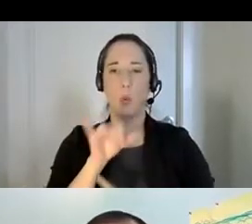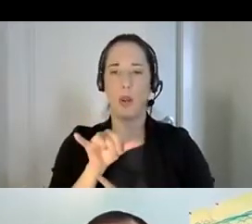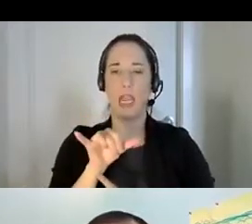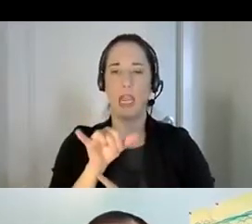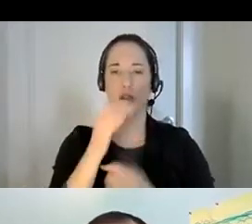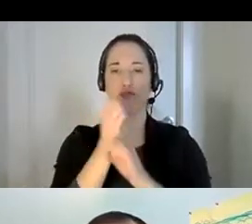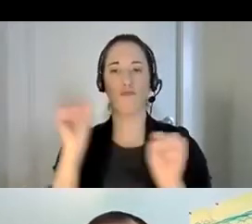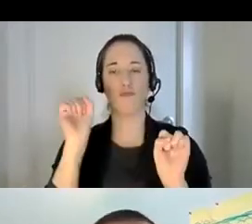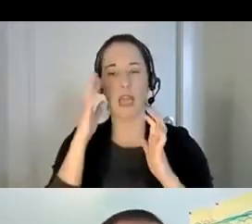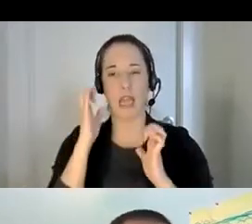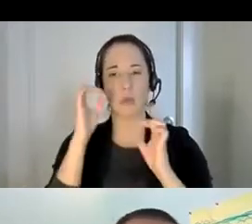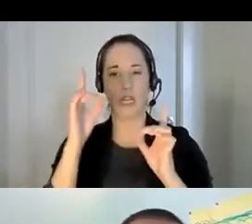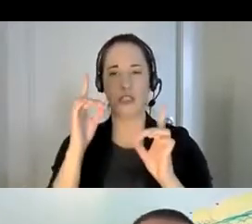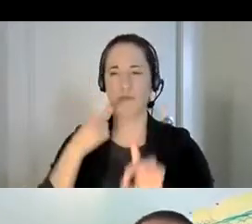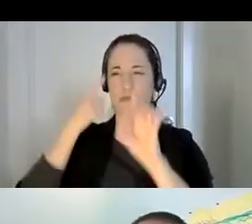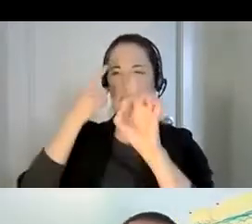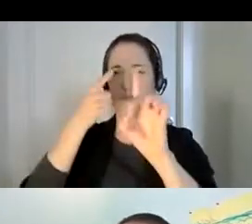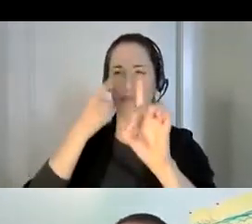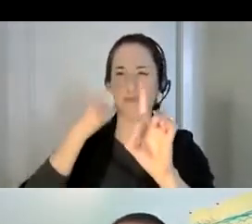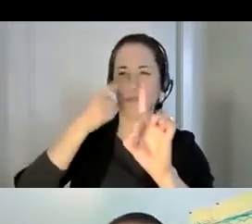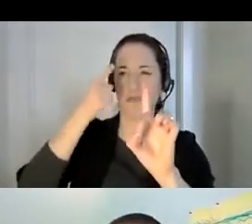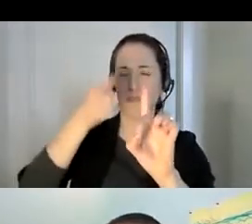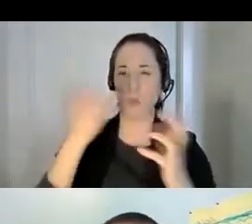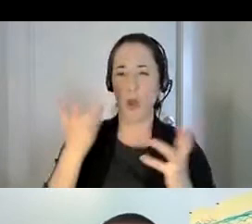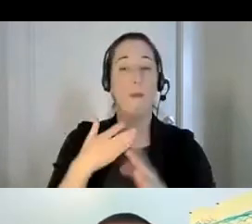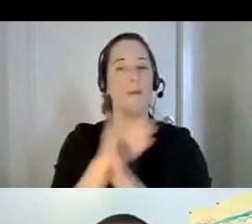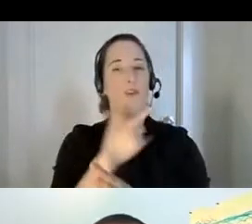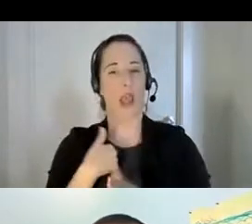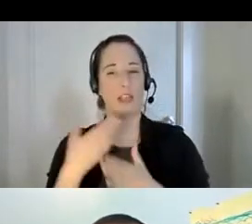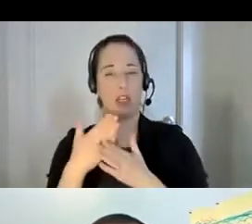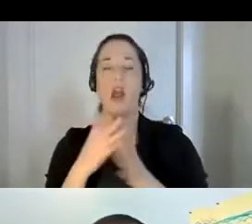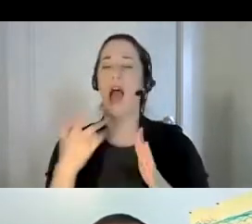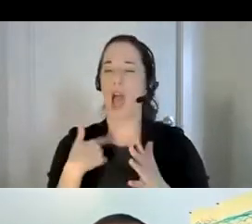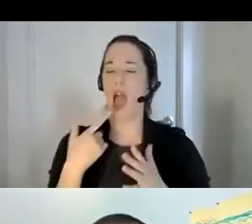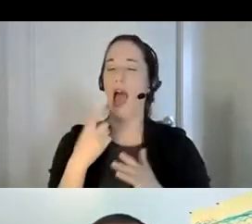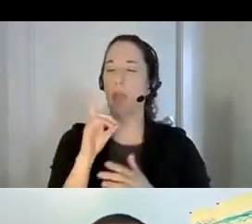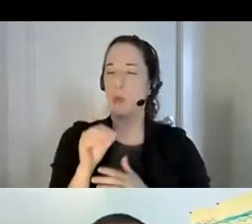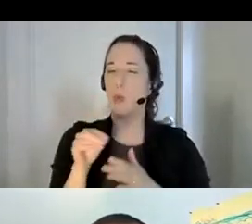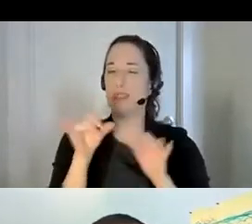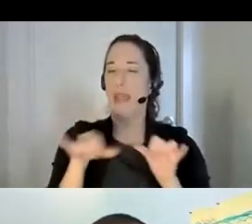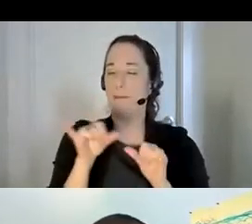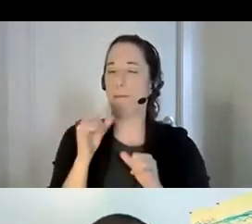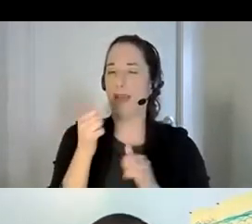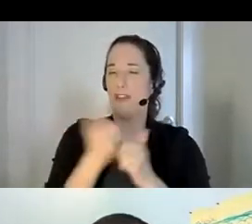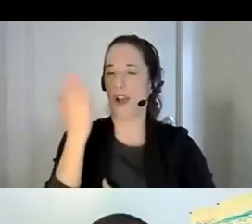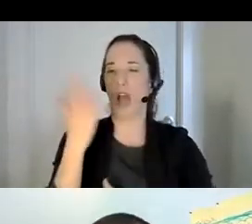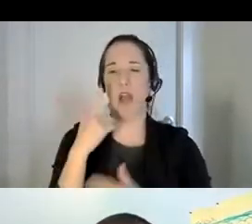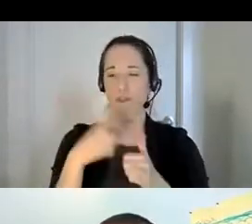for. But before I do that, as I do with every talk, I must first do some